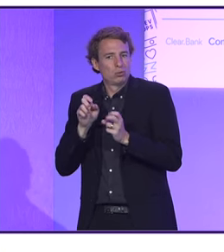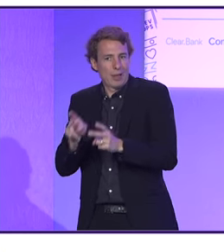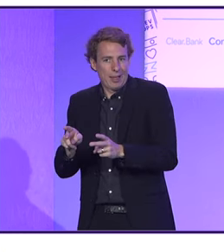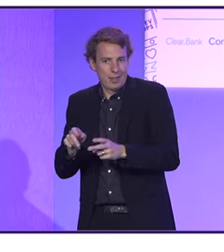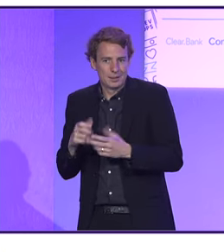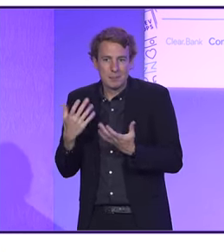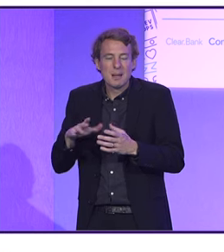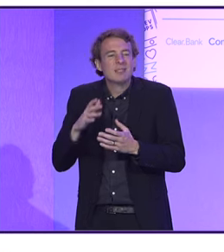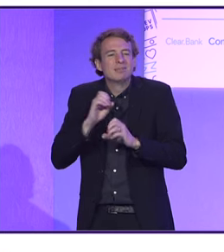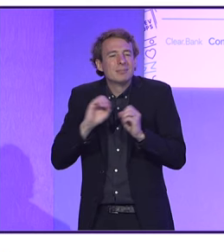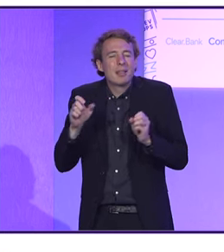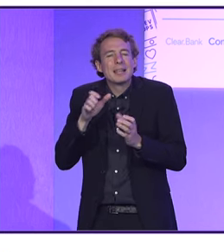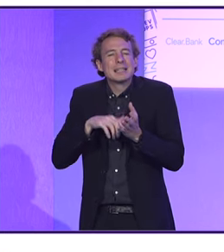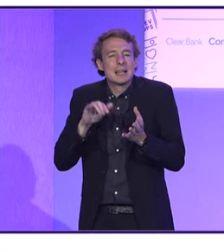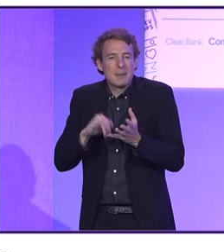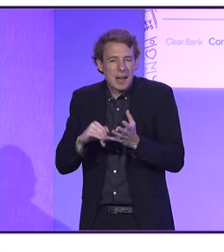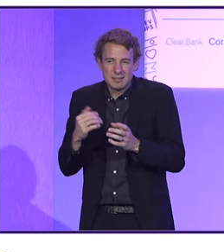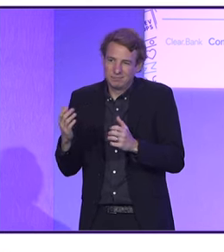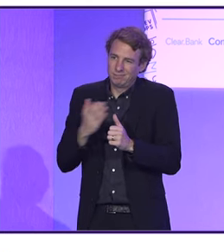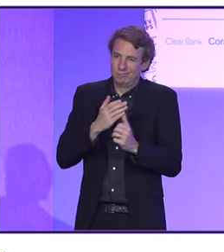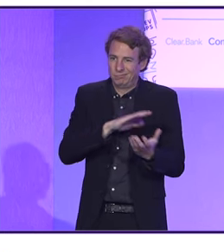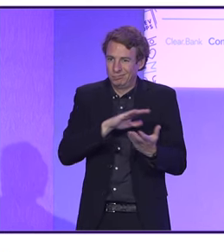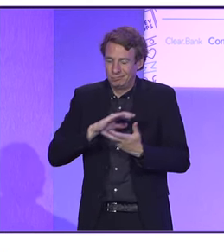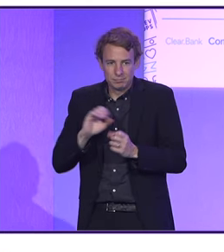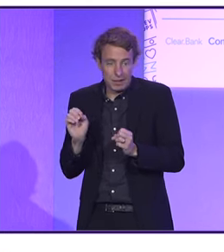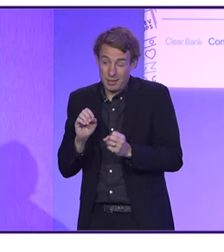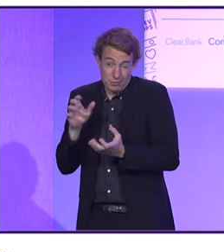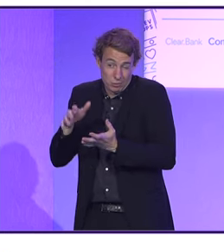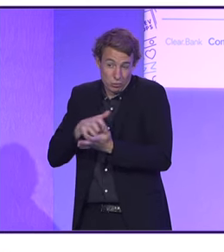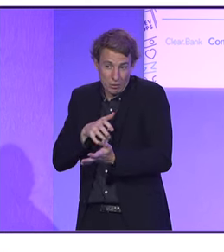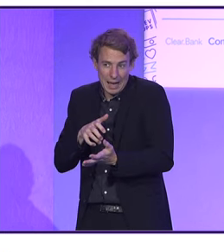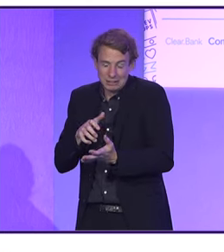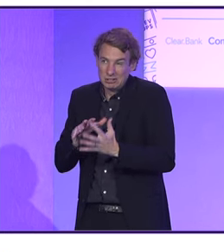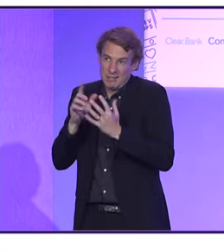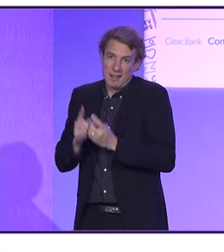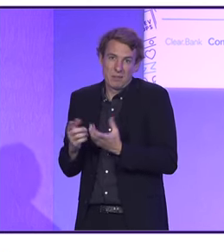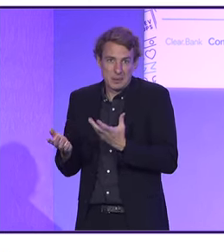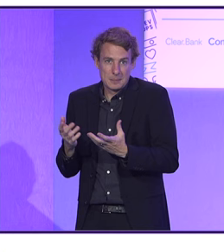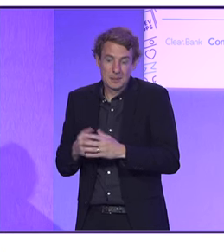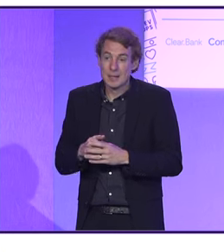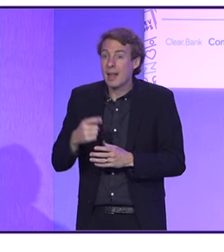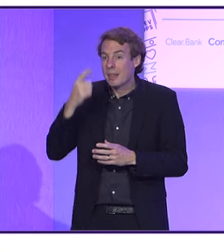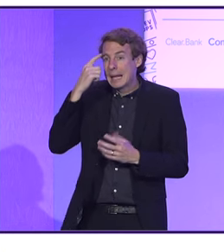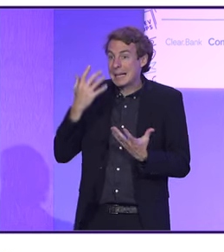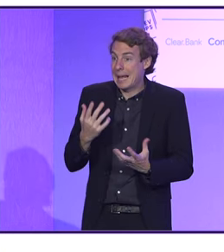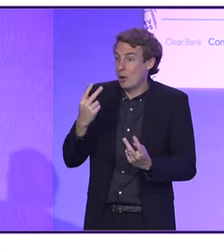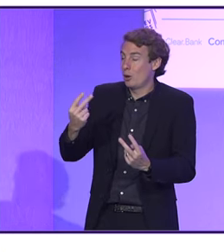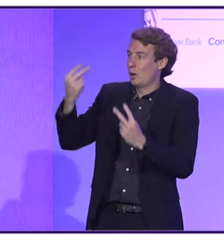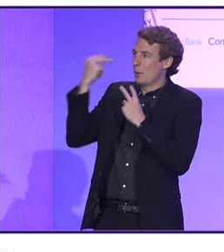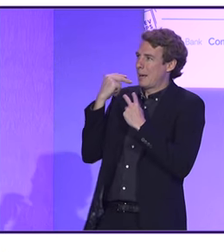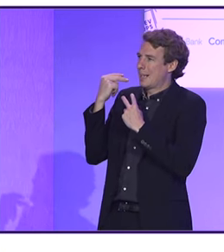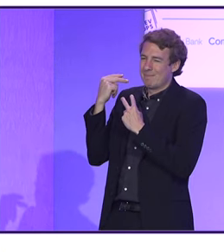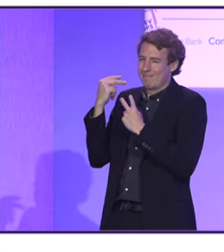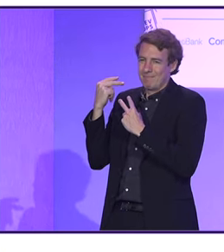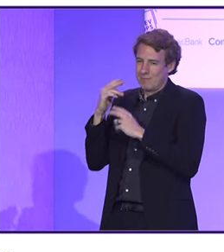anything. Like, we built more or less everything from scratch. And I think even with hindsight, it's hard to say that this was the wrong decision. Like, we don't know what would have happened if we'd